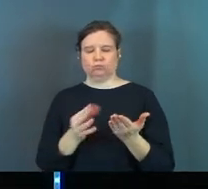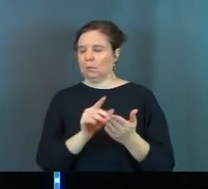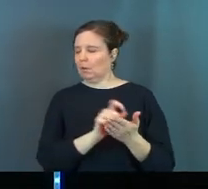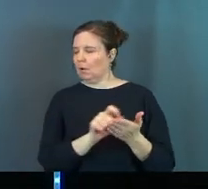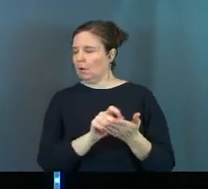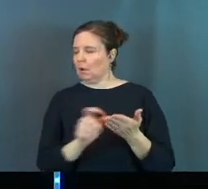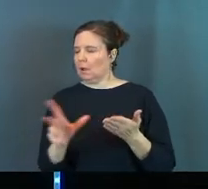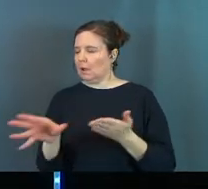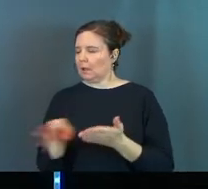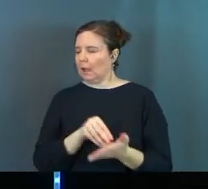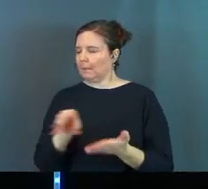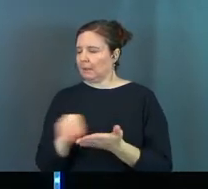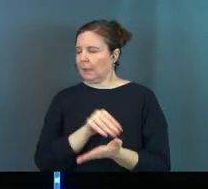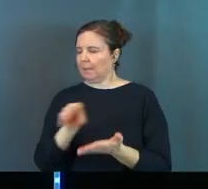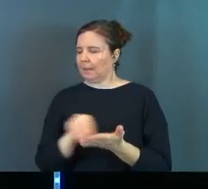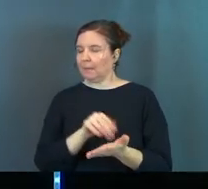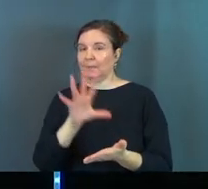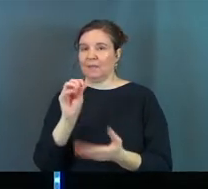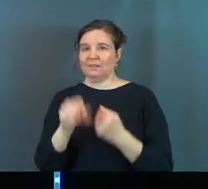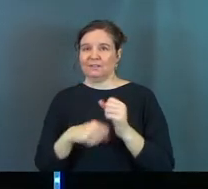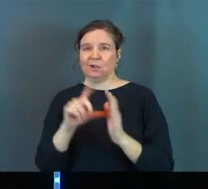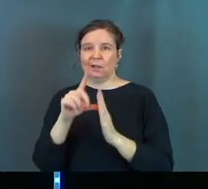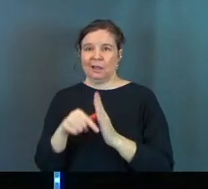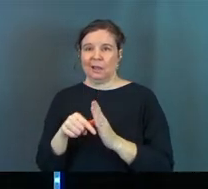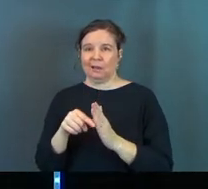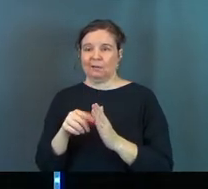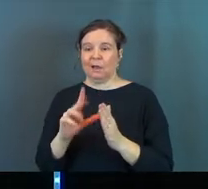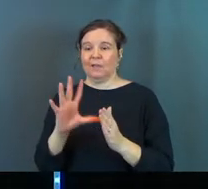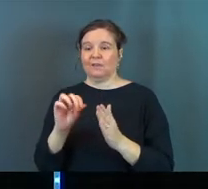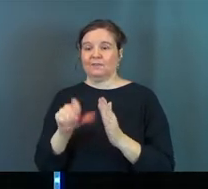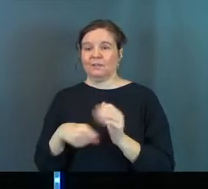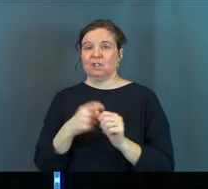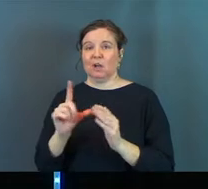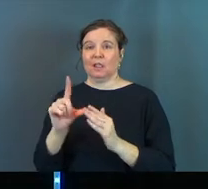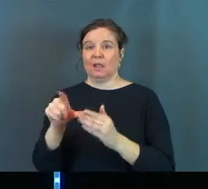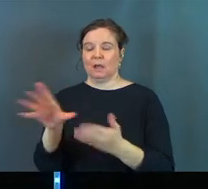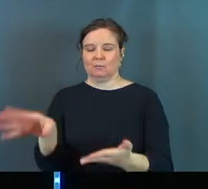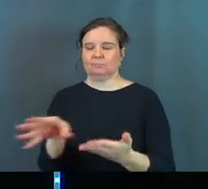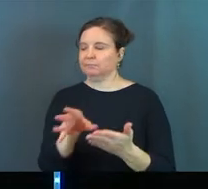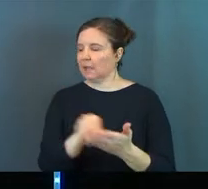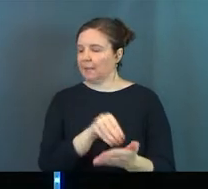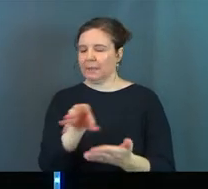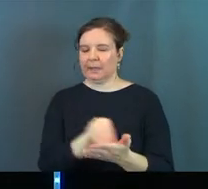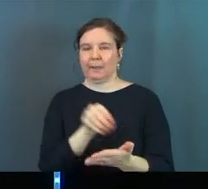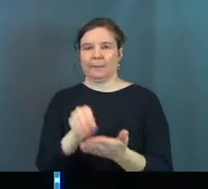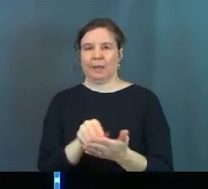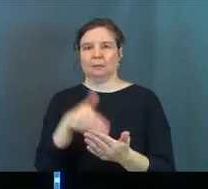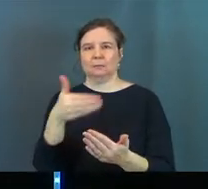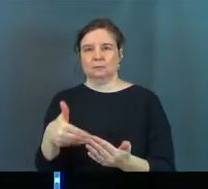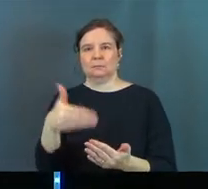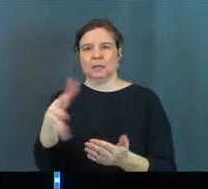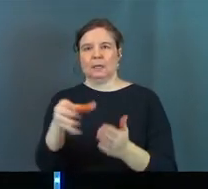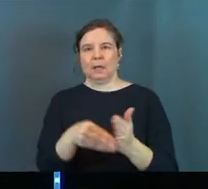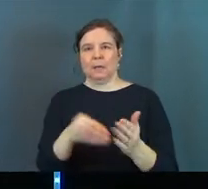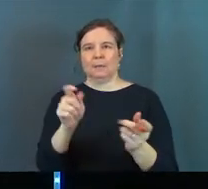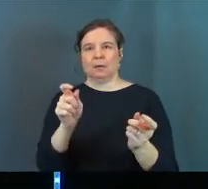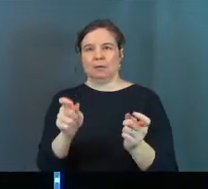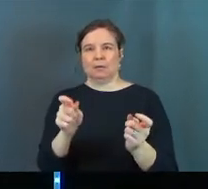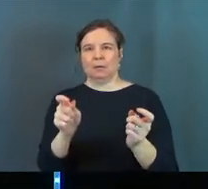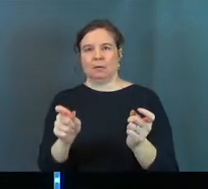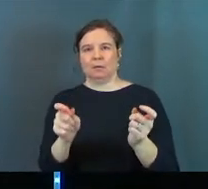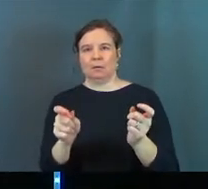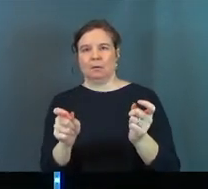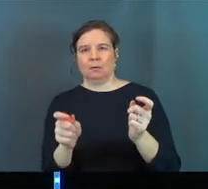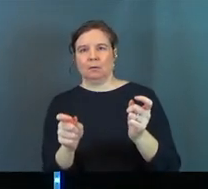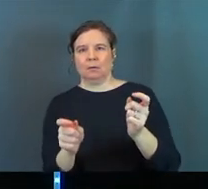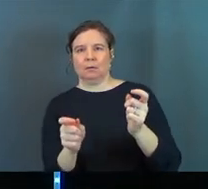copy 50 years later. And then another 50 years later, somebody else copied it. And every single time it got copied, more